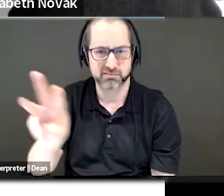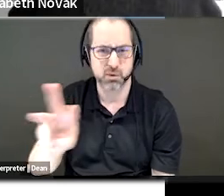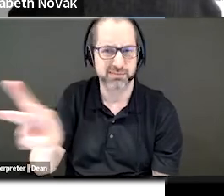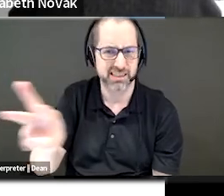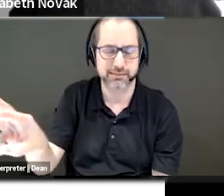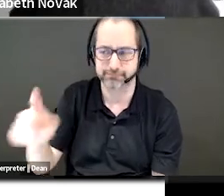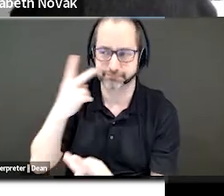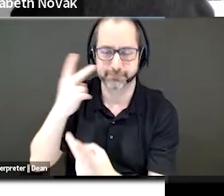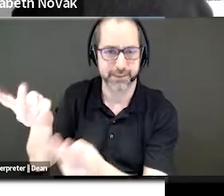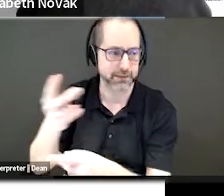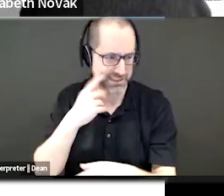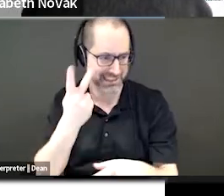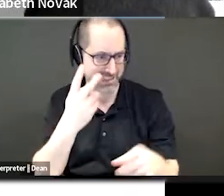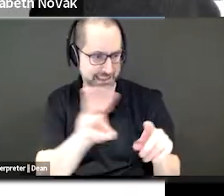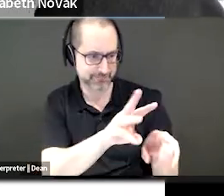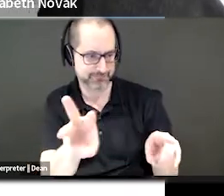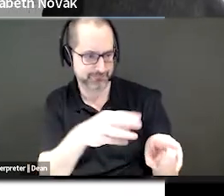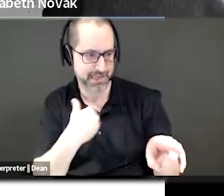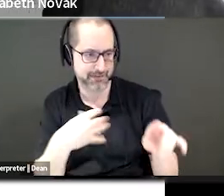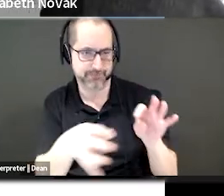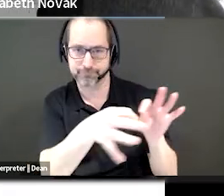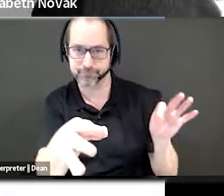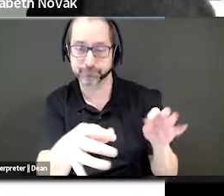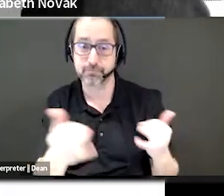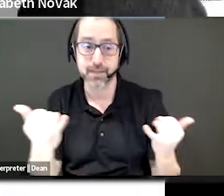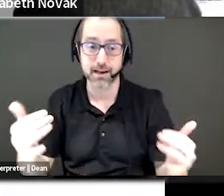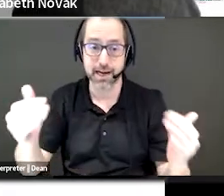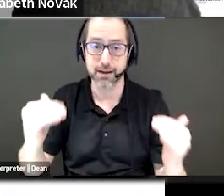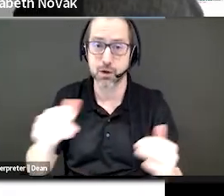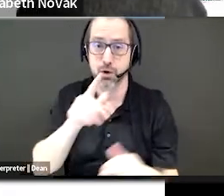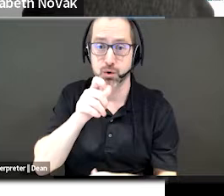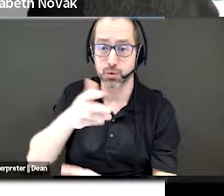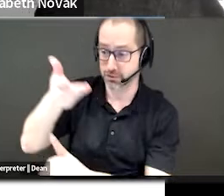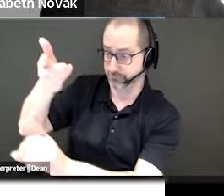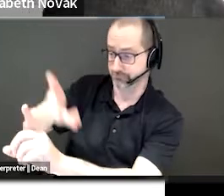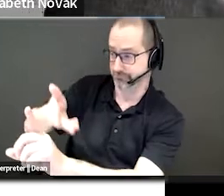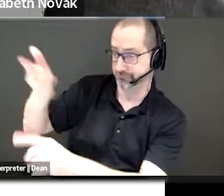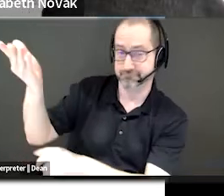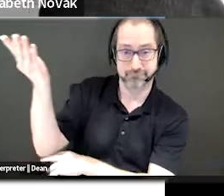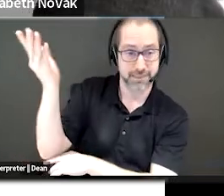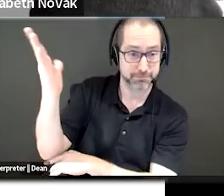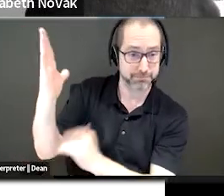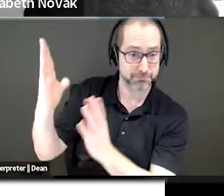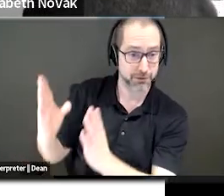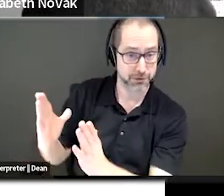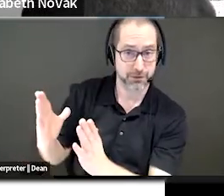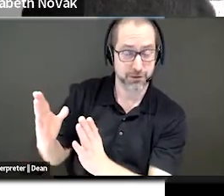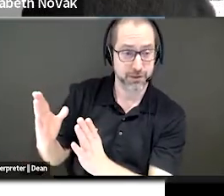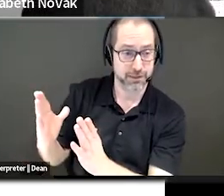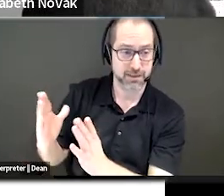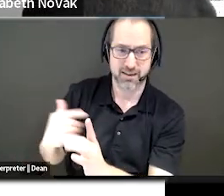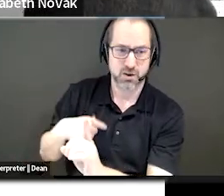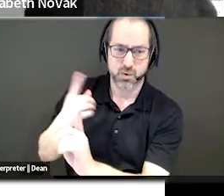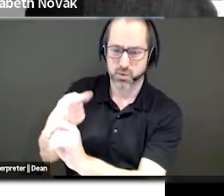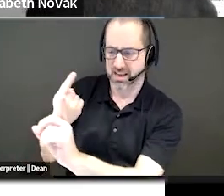And today I'm very pleased to introduce our guest speaker. Actually, we only have one